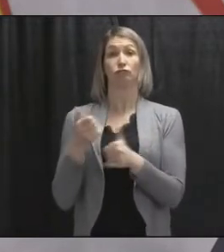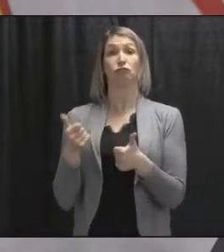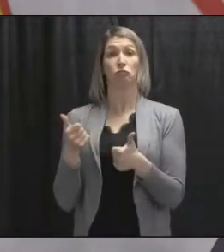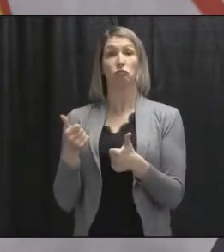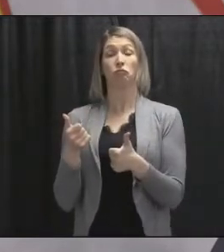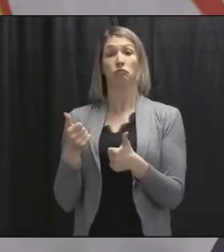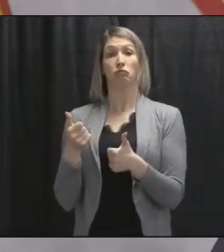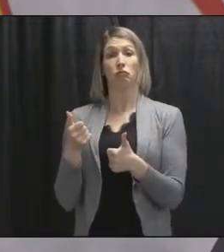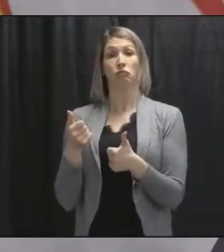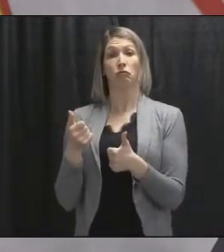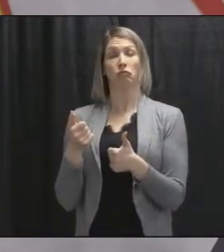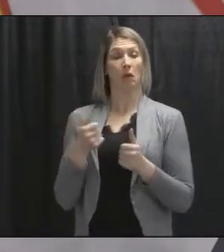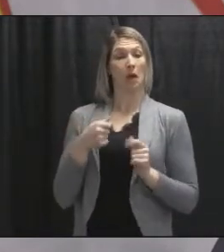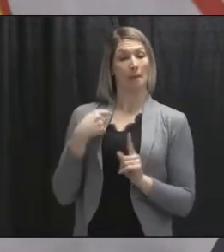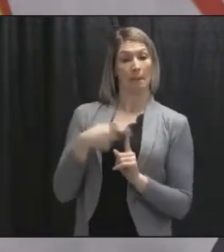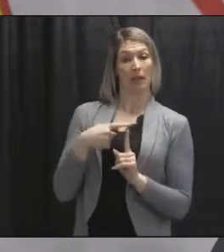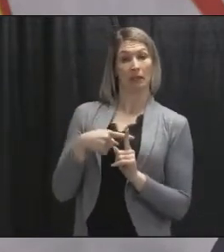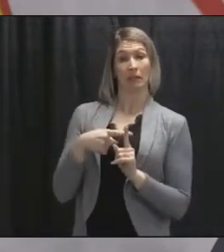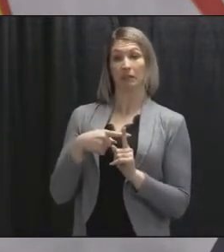we've seen the positive results.